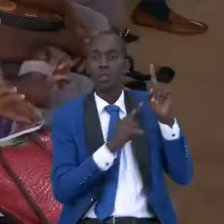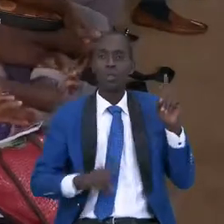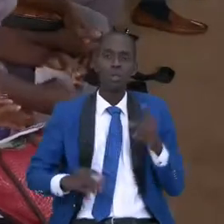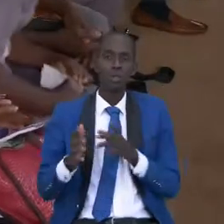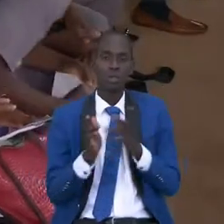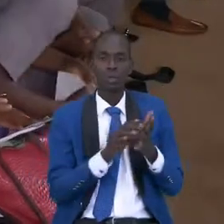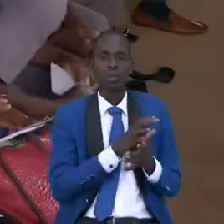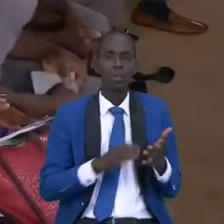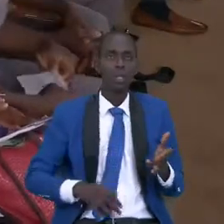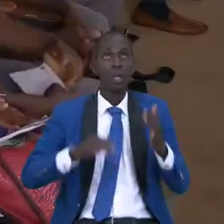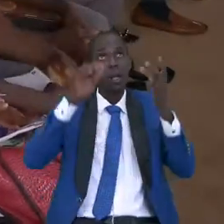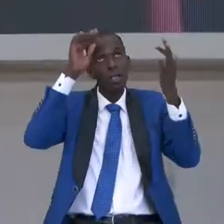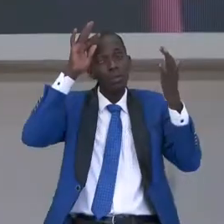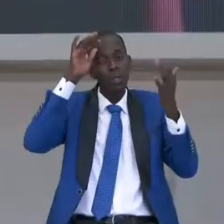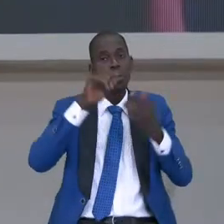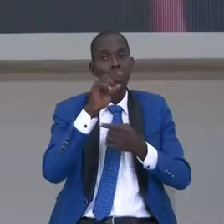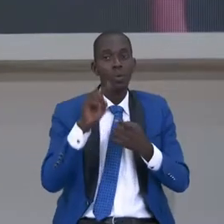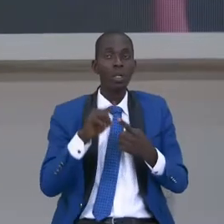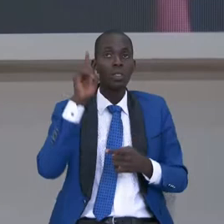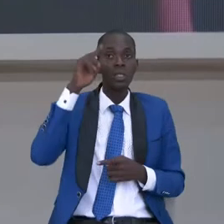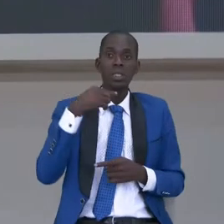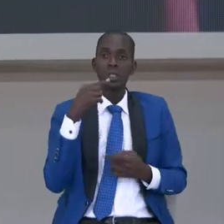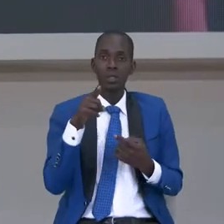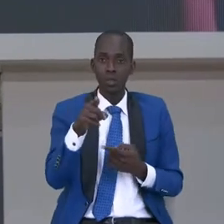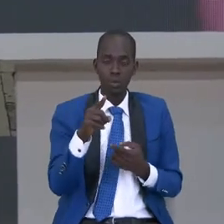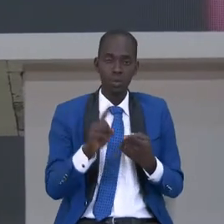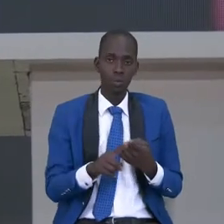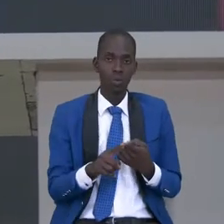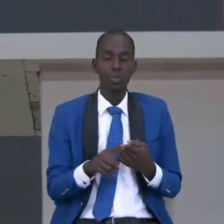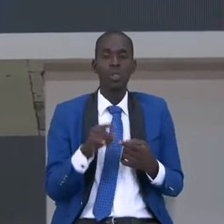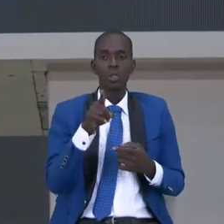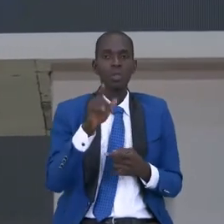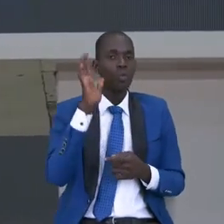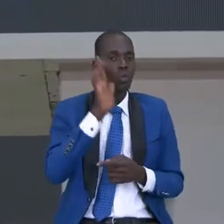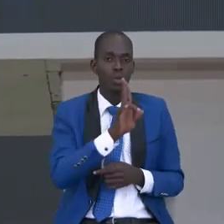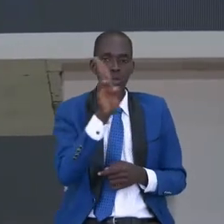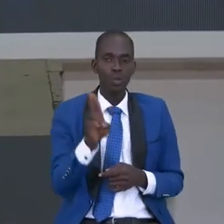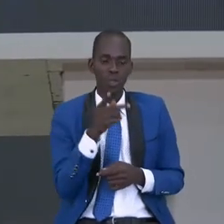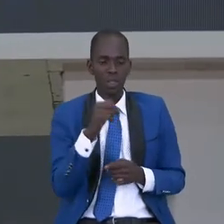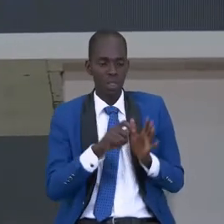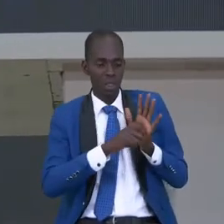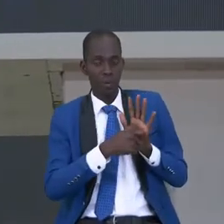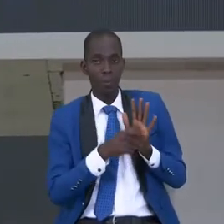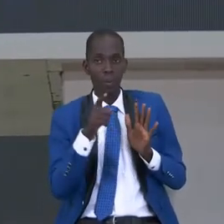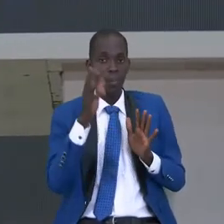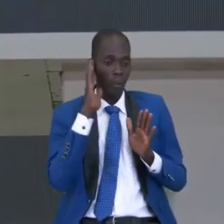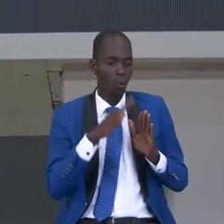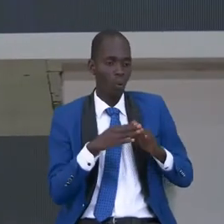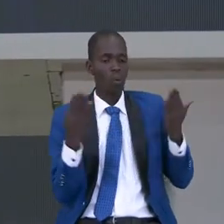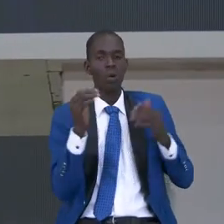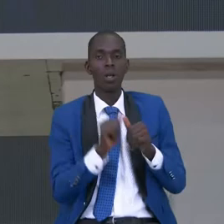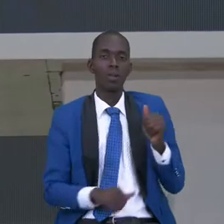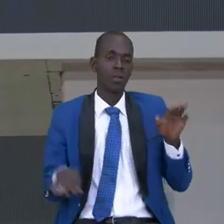when he told you that, you will use the key that he has given you. You will open every